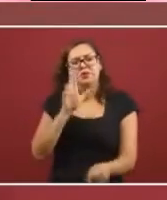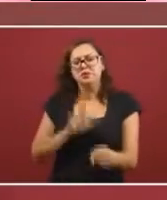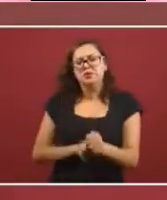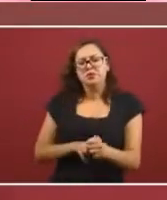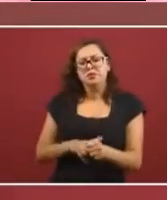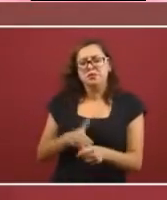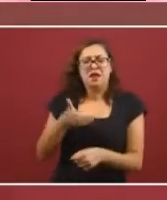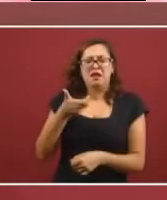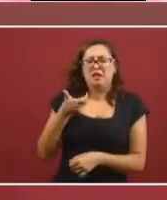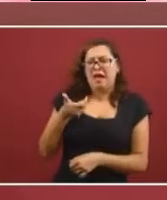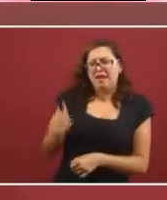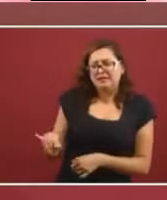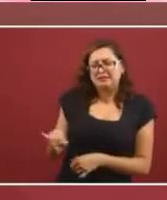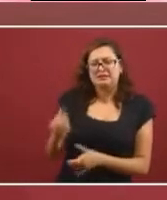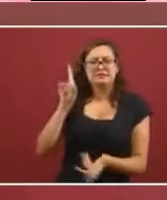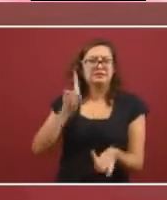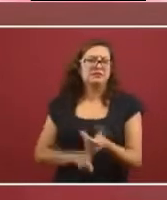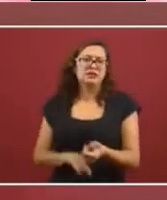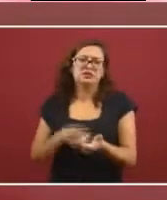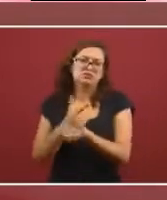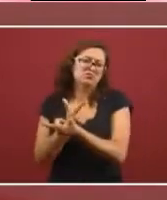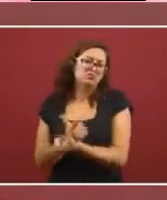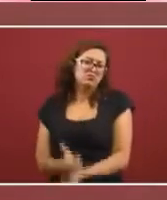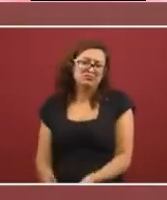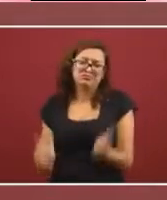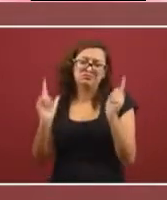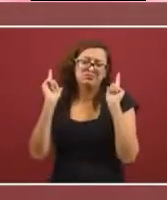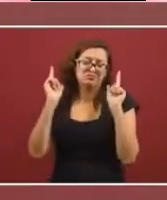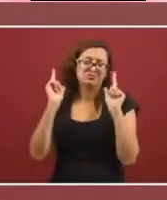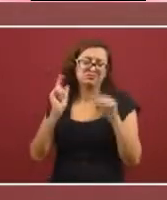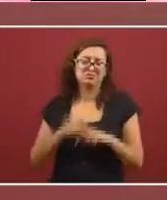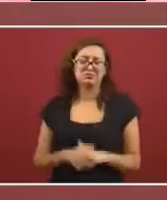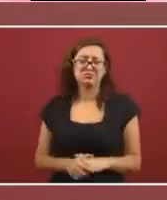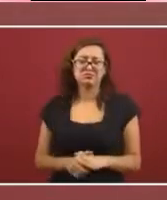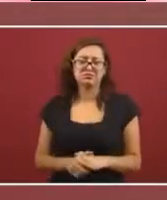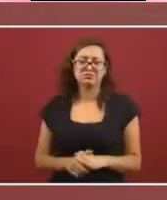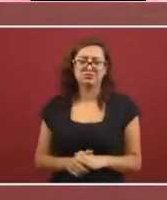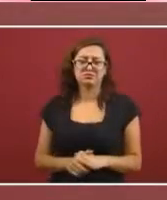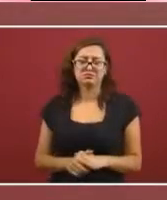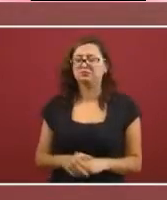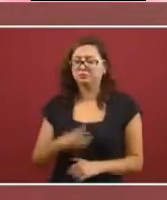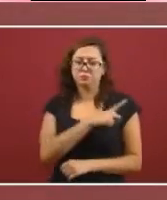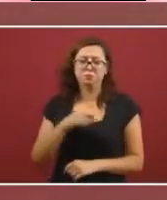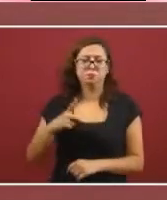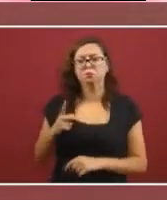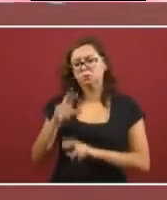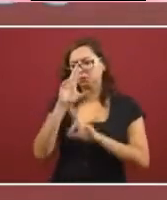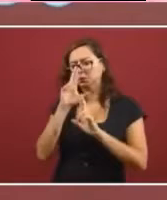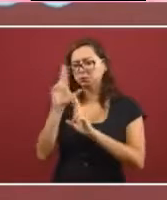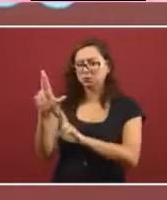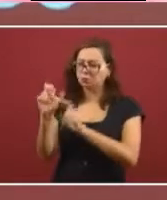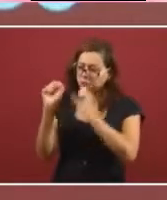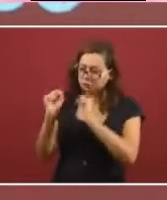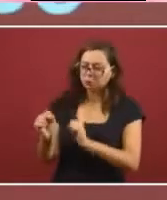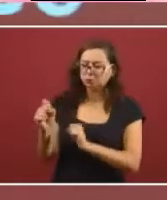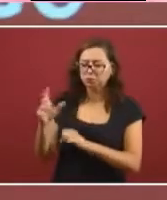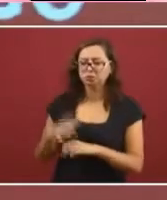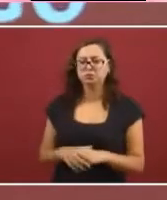dissidences, because that is part of a democracy, liberty, and it needs to be